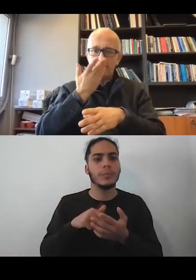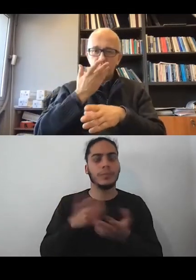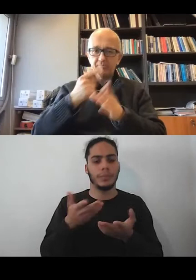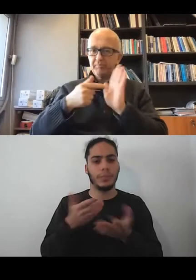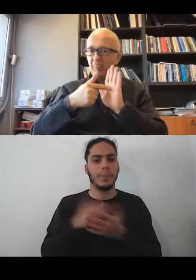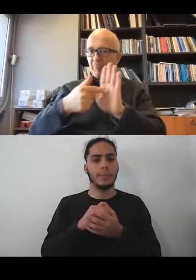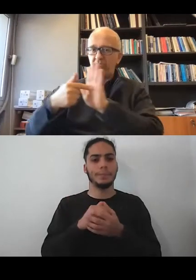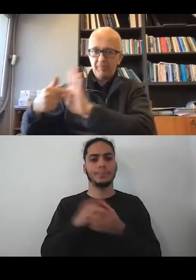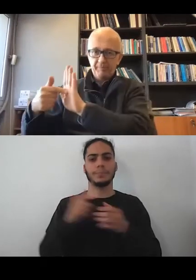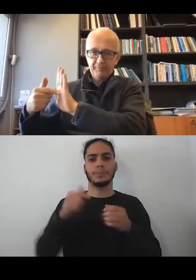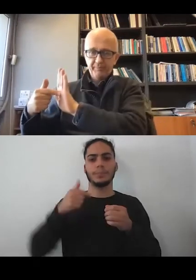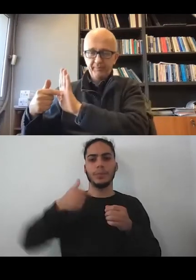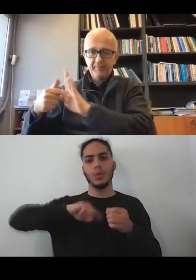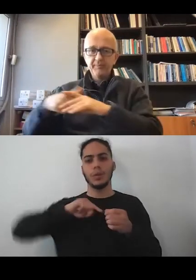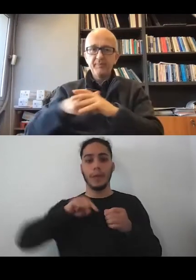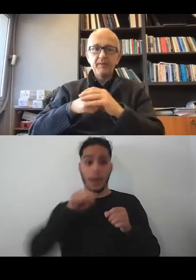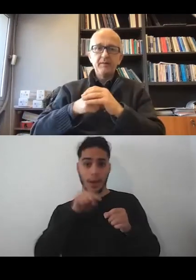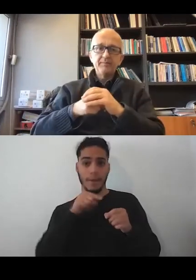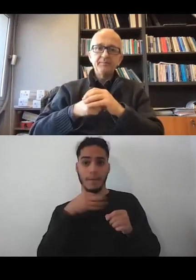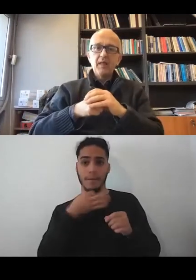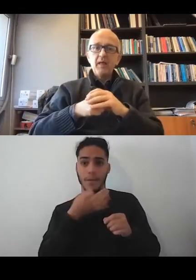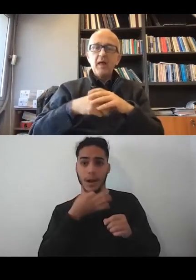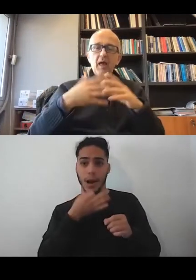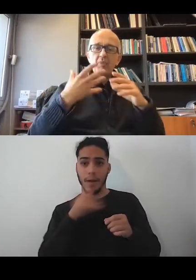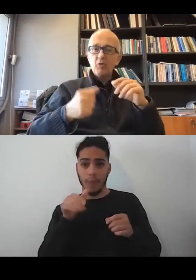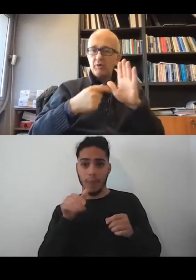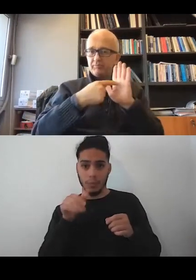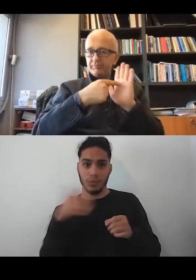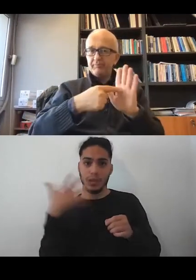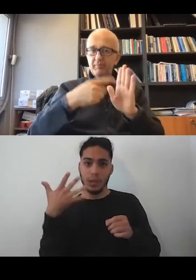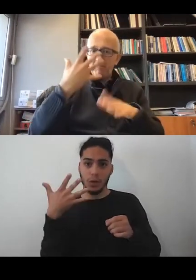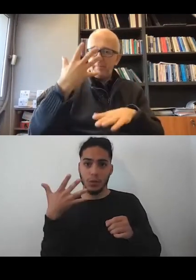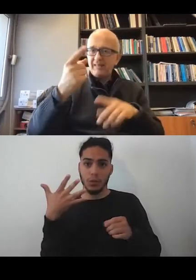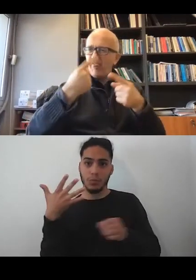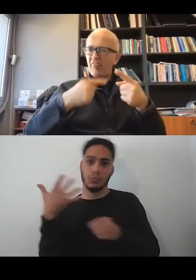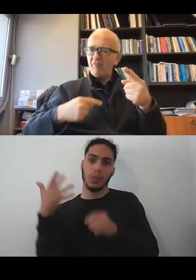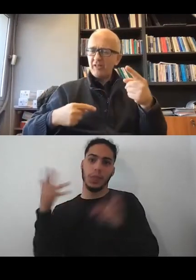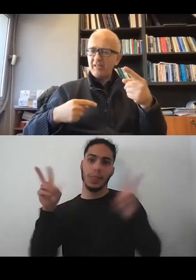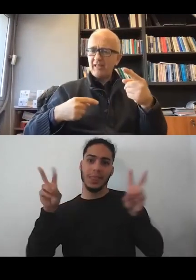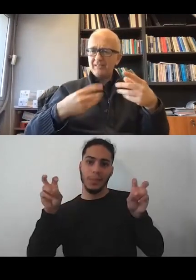we will address 5 different themes in these courses.